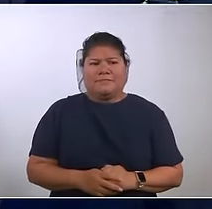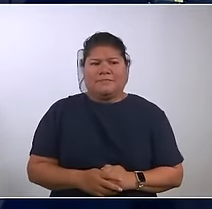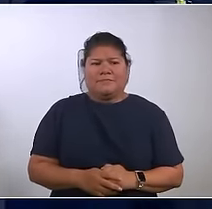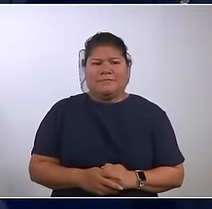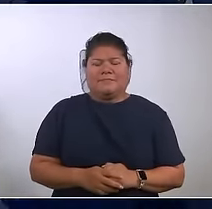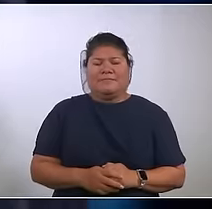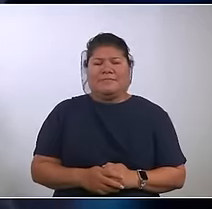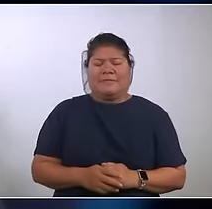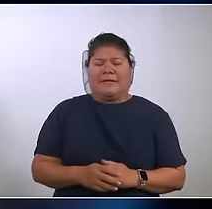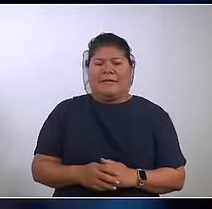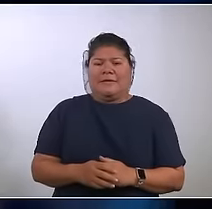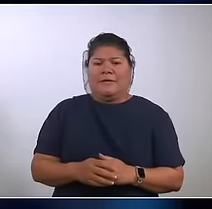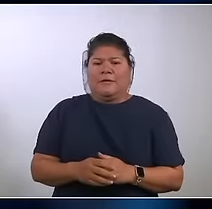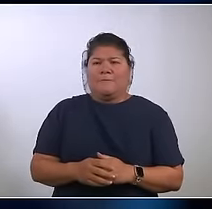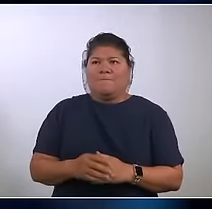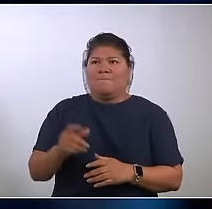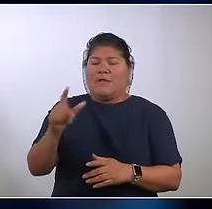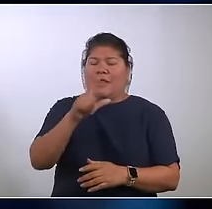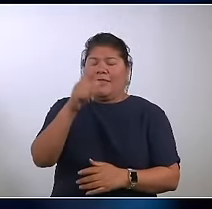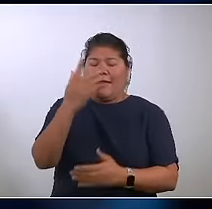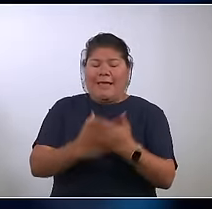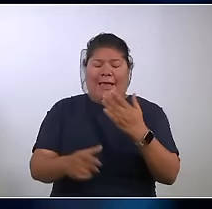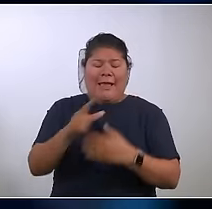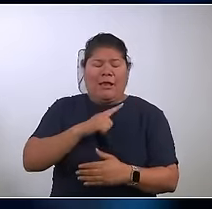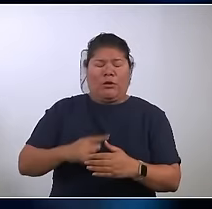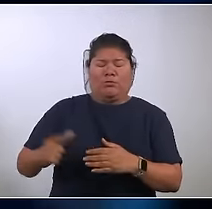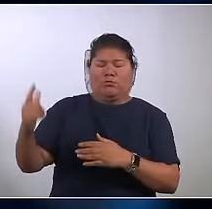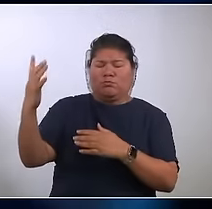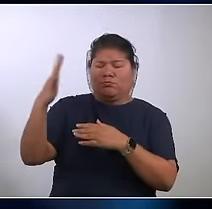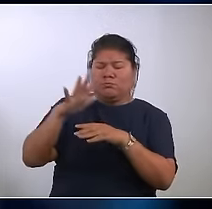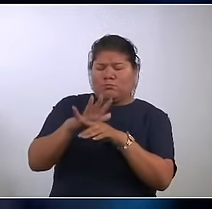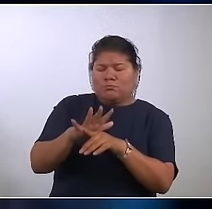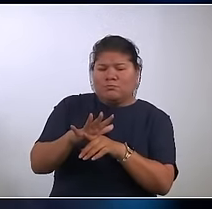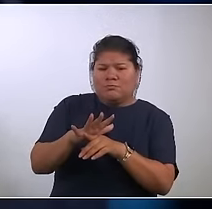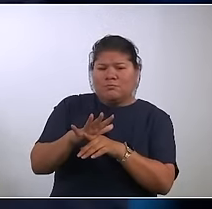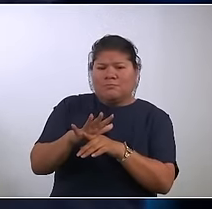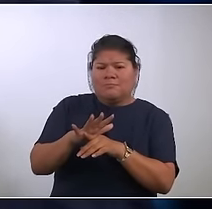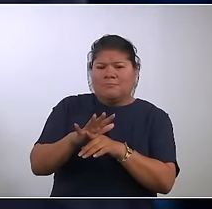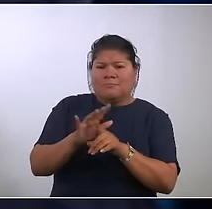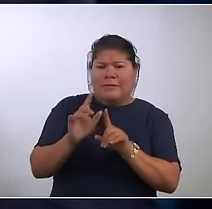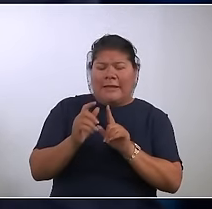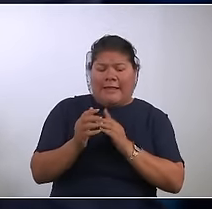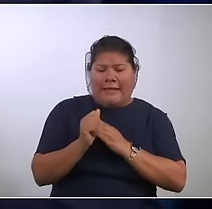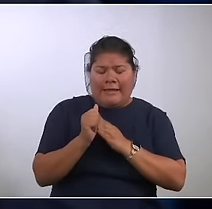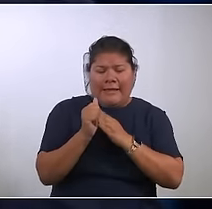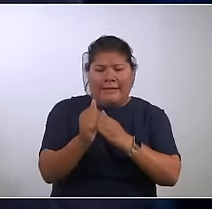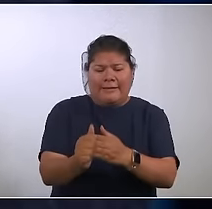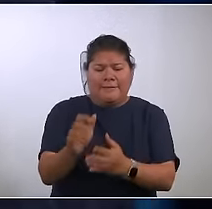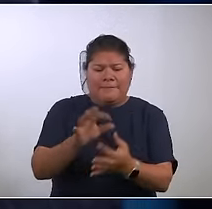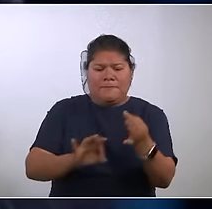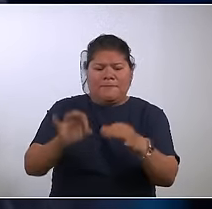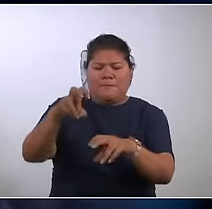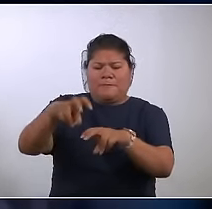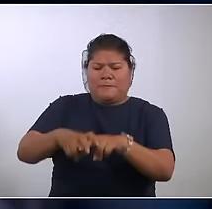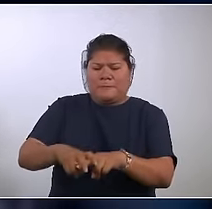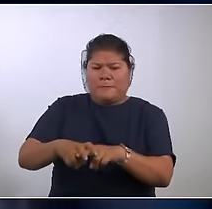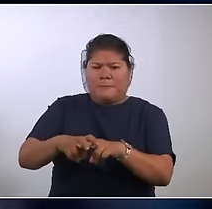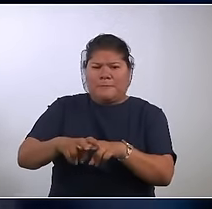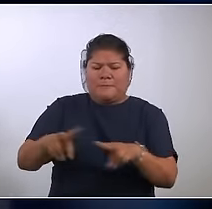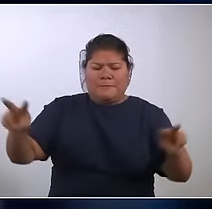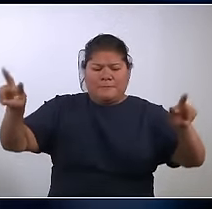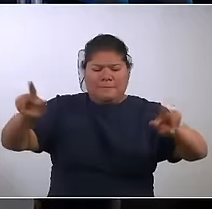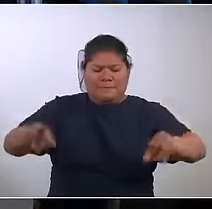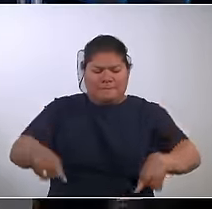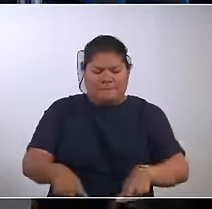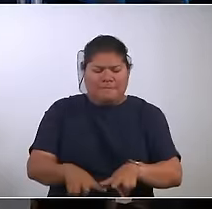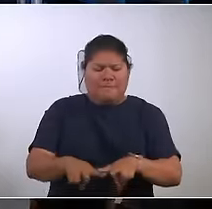of the Lord is upon me. La mano del Señor está sobre and he carried mí. Me out in the spirit of the Lord and set me down in the midst of the